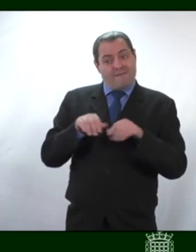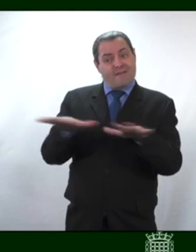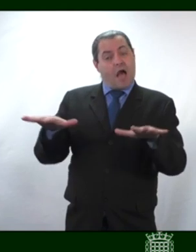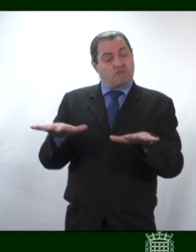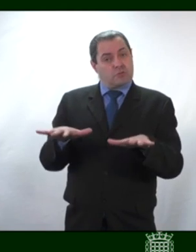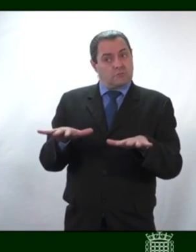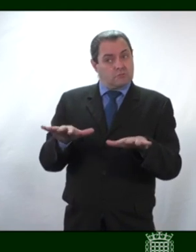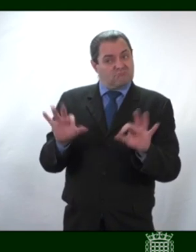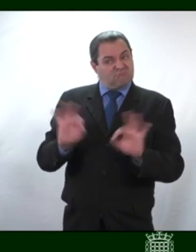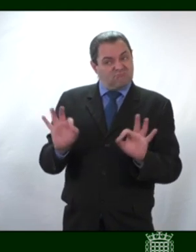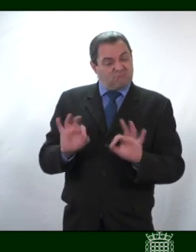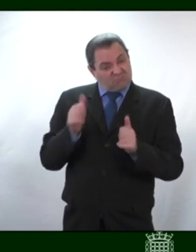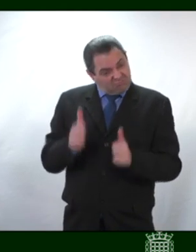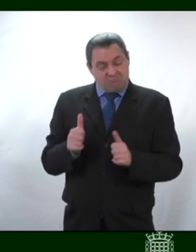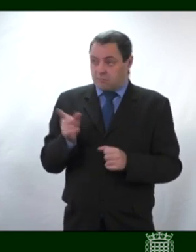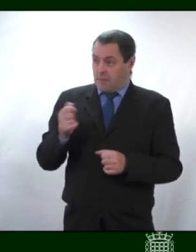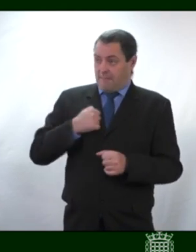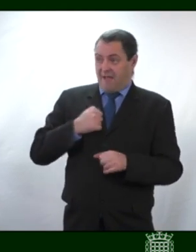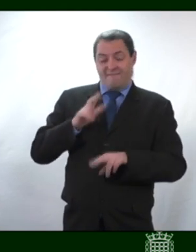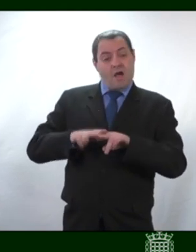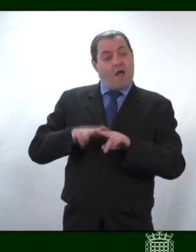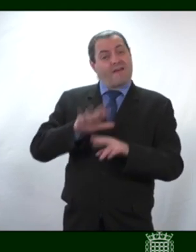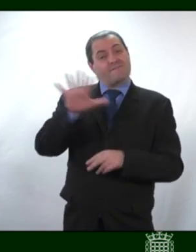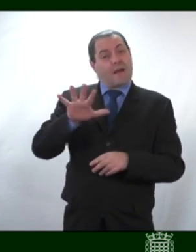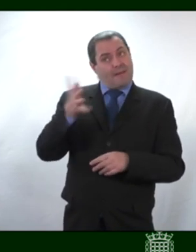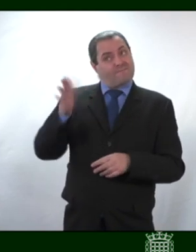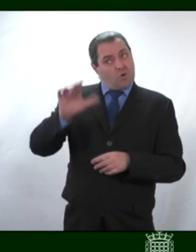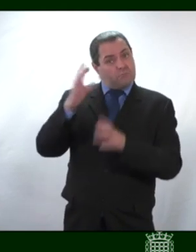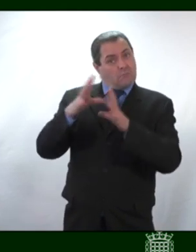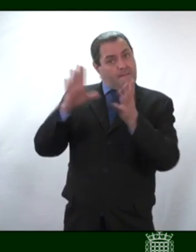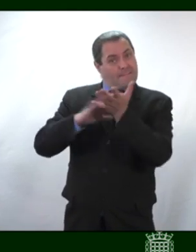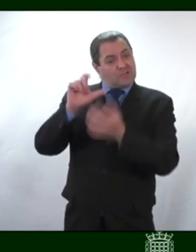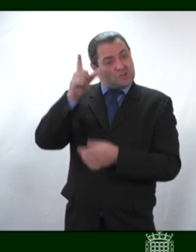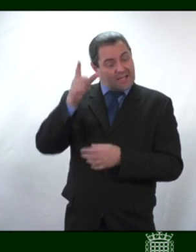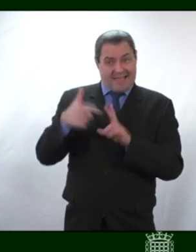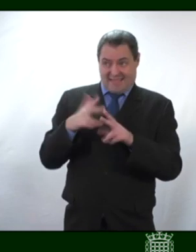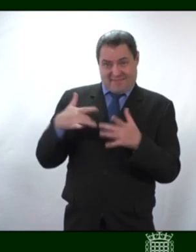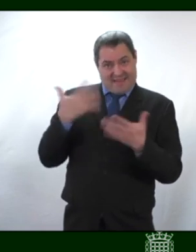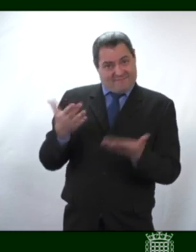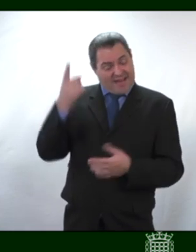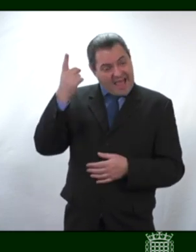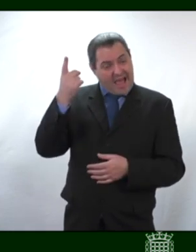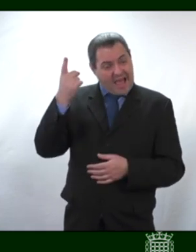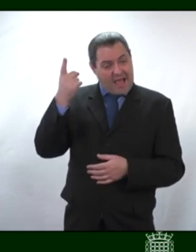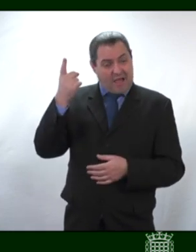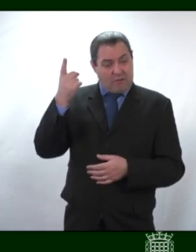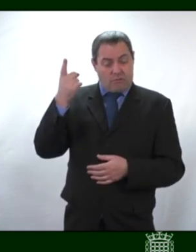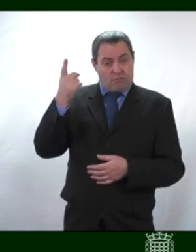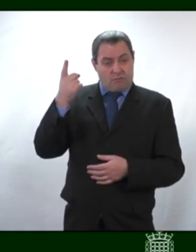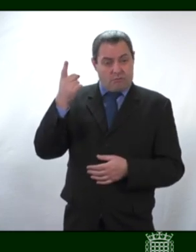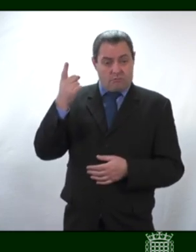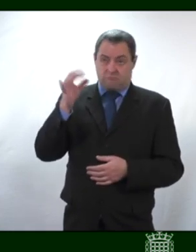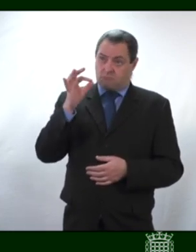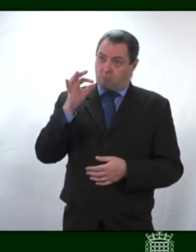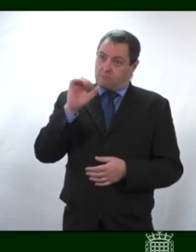that. My father's family came from Greater Manchester. Were they there now, I think they'd ask that the Mayor should